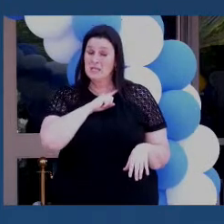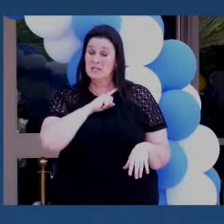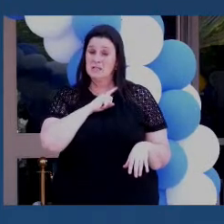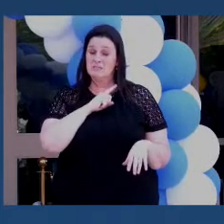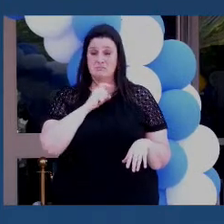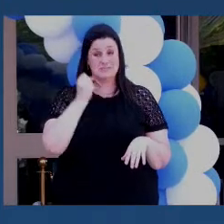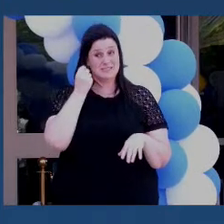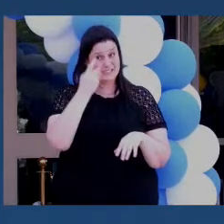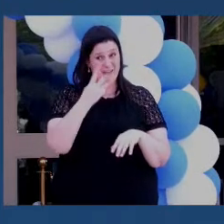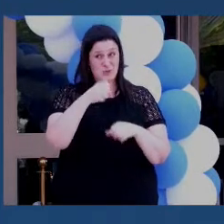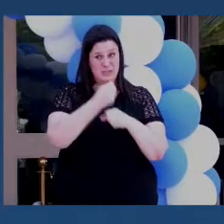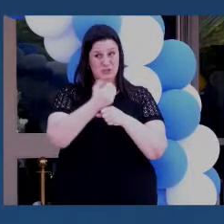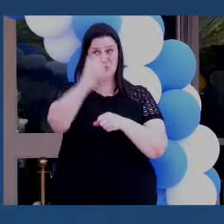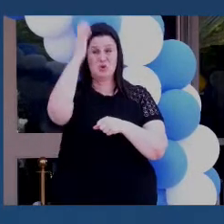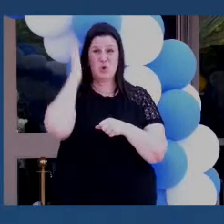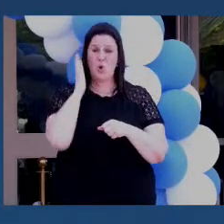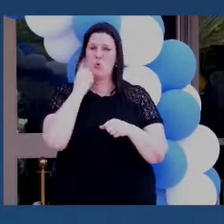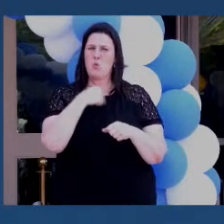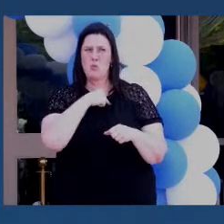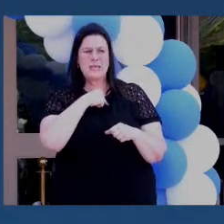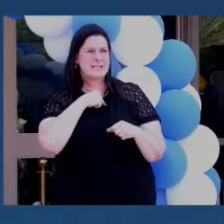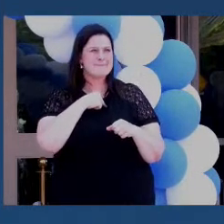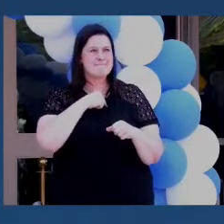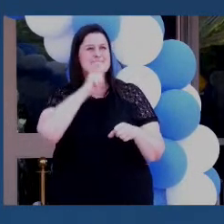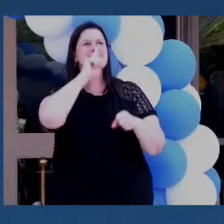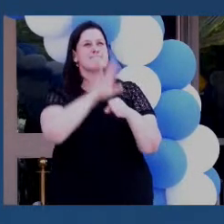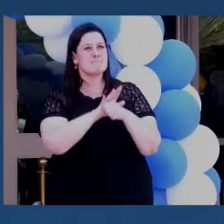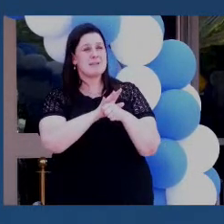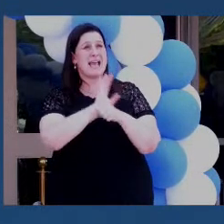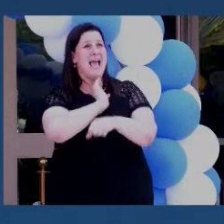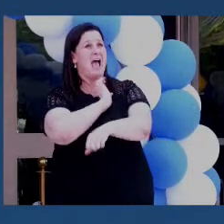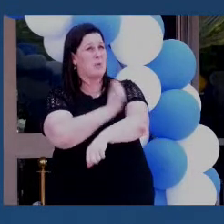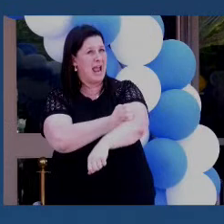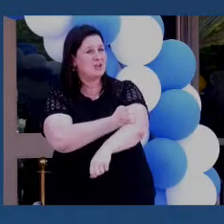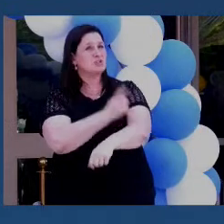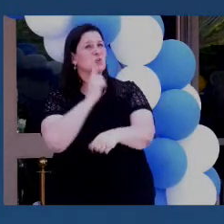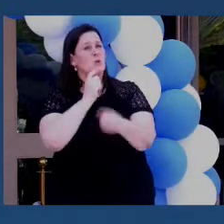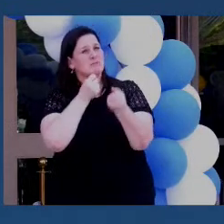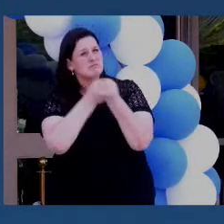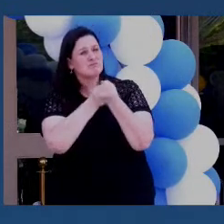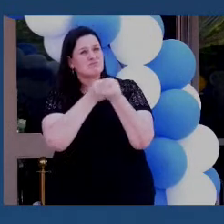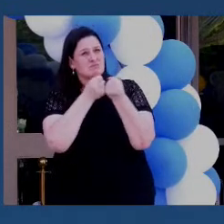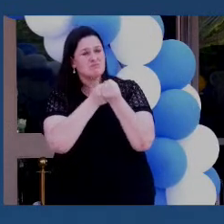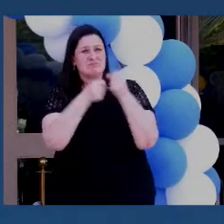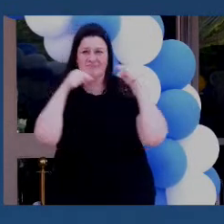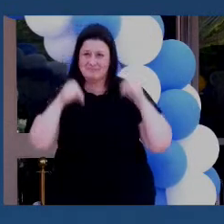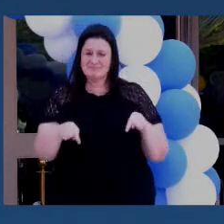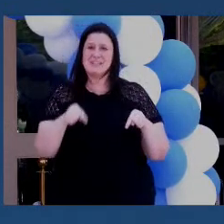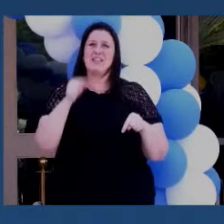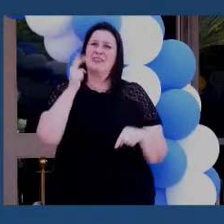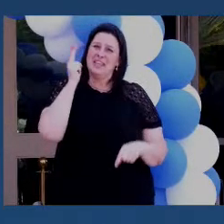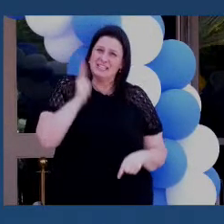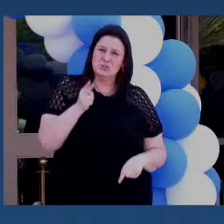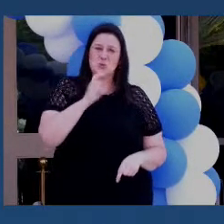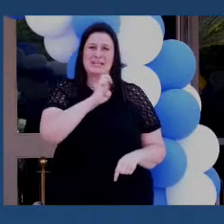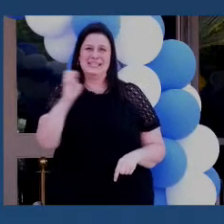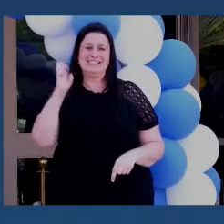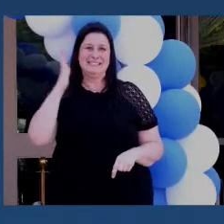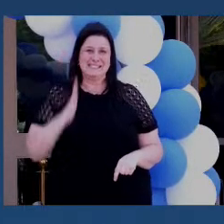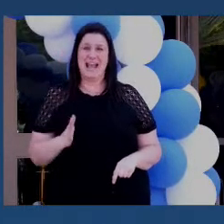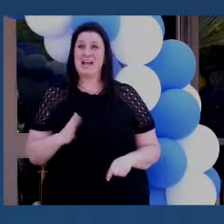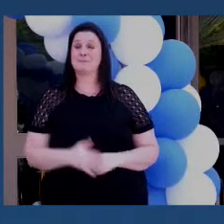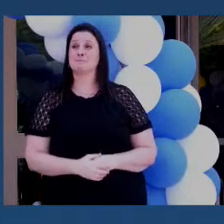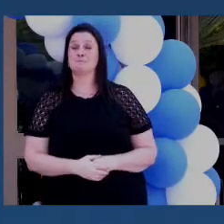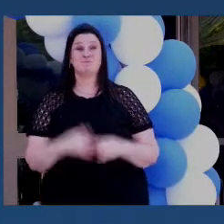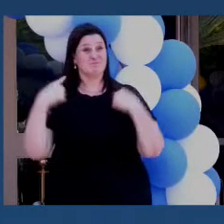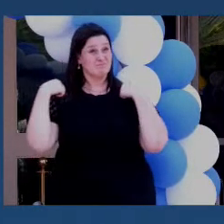years ago that we are going to focus on our energy on the historic East Side. And to date, we